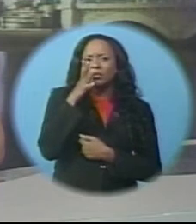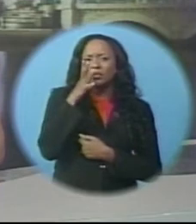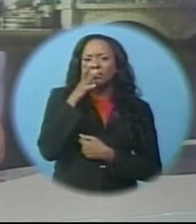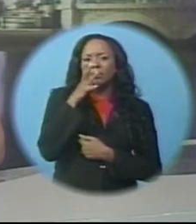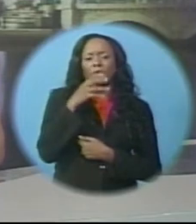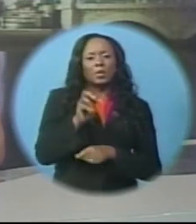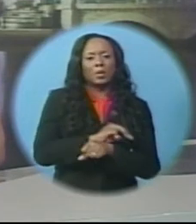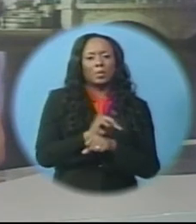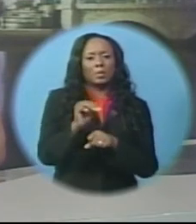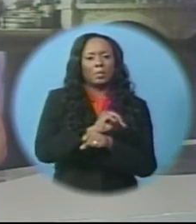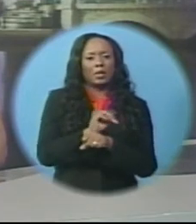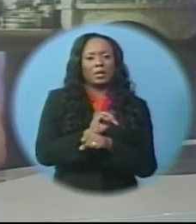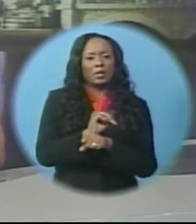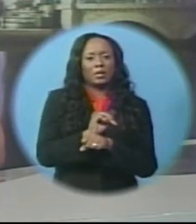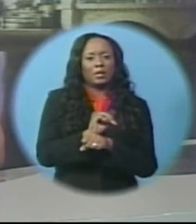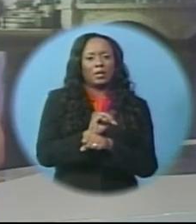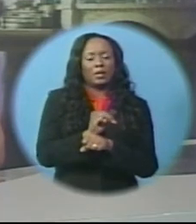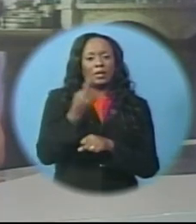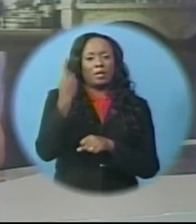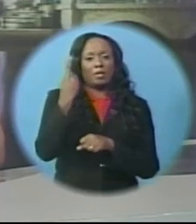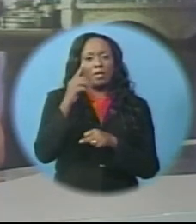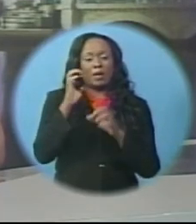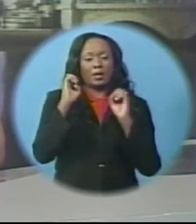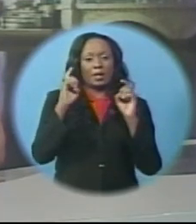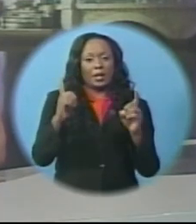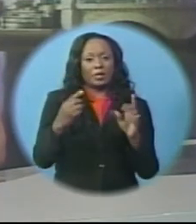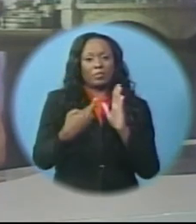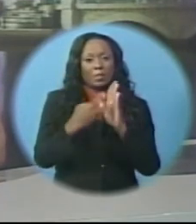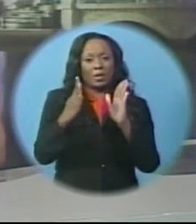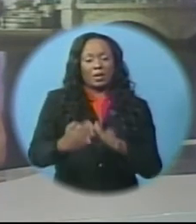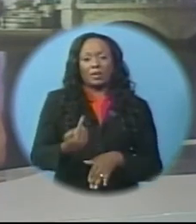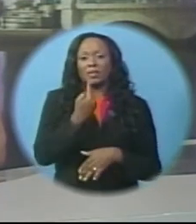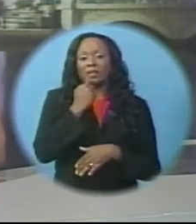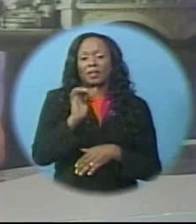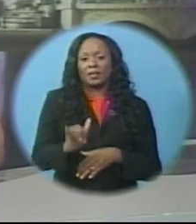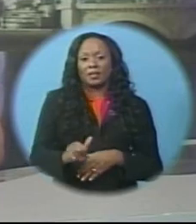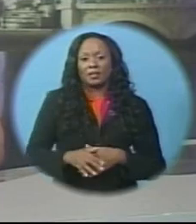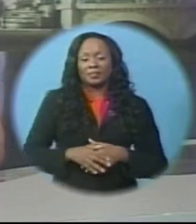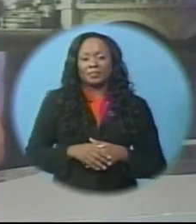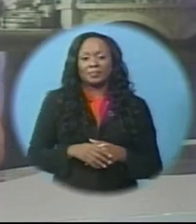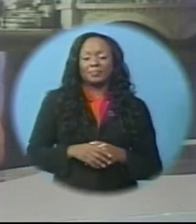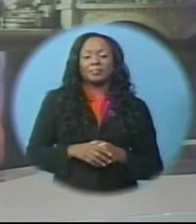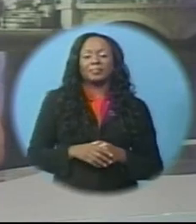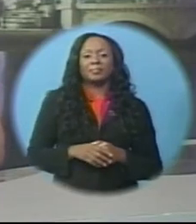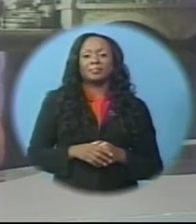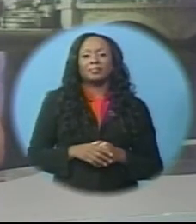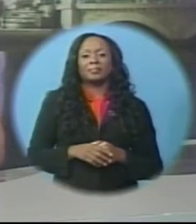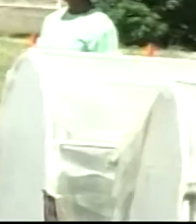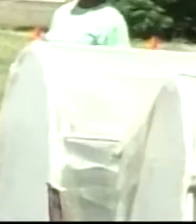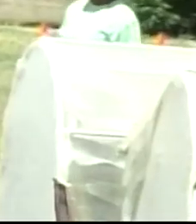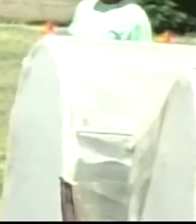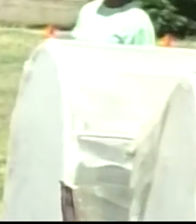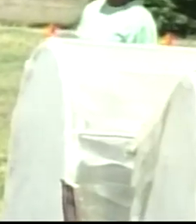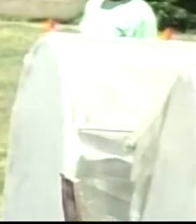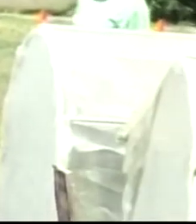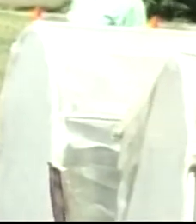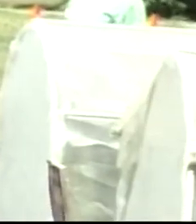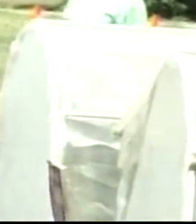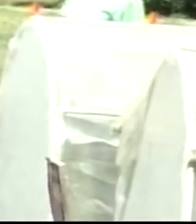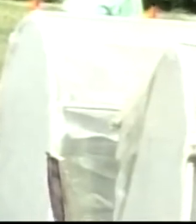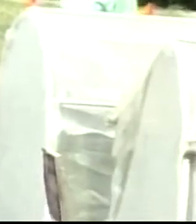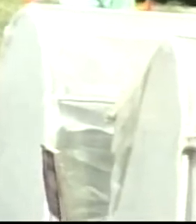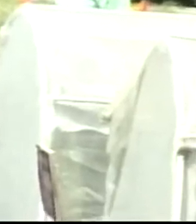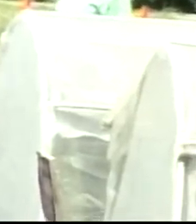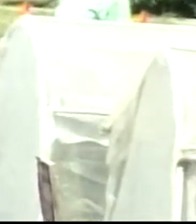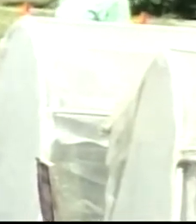according to Parliamentary Secretary in the Ministry of Education, Senator Harry Husbands. He was speaking at a youth farm program being held at the